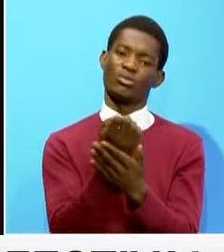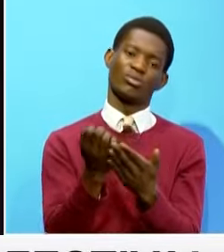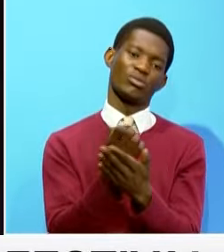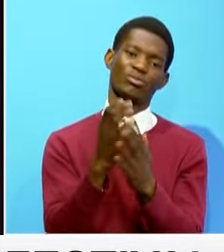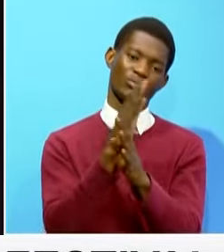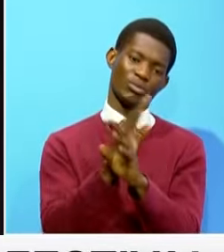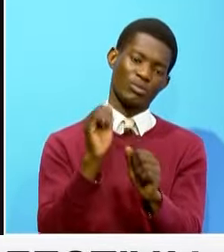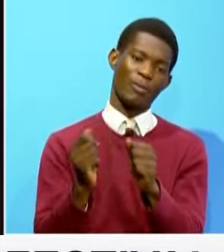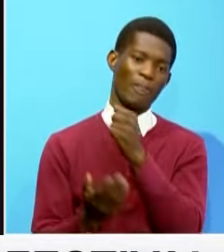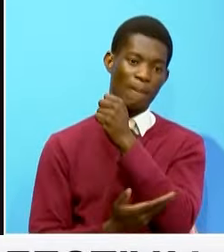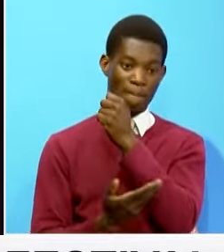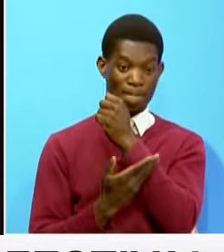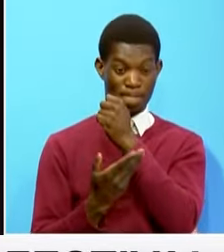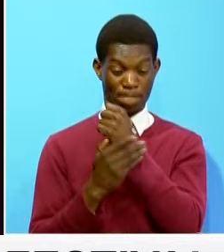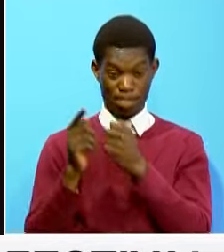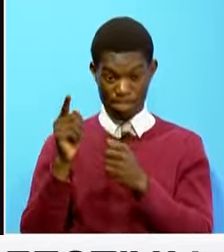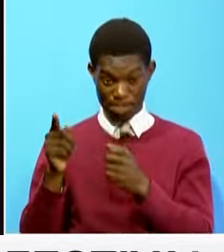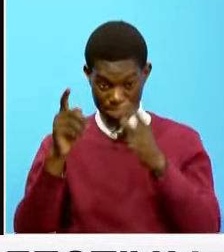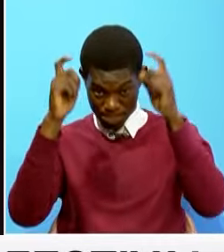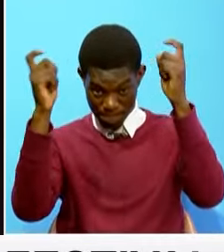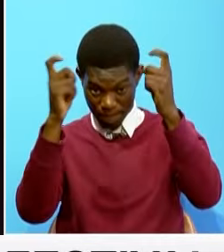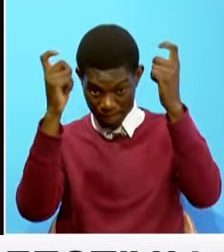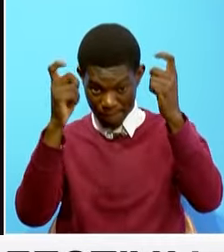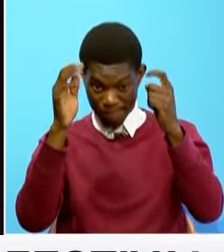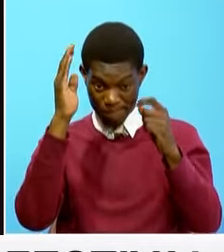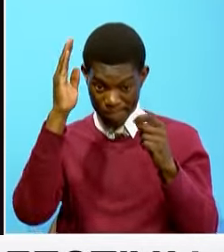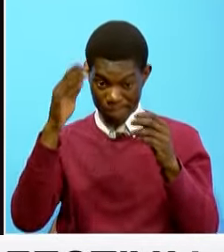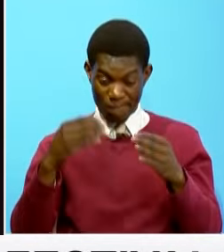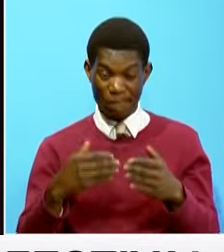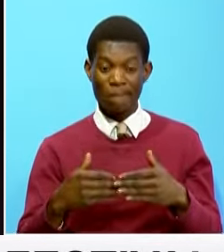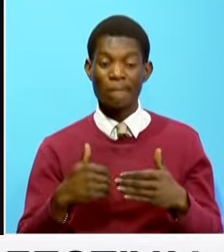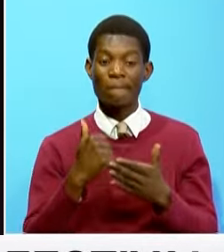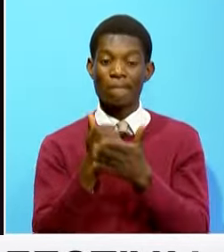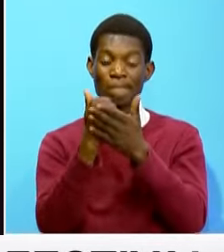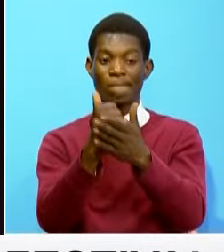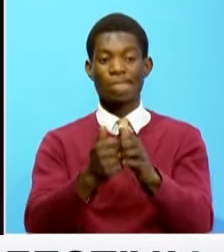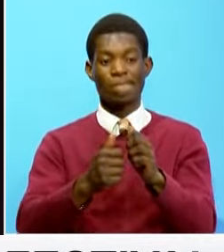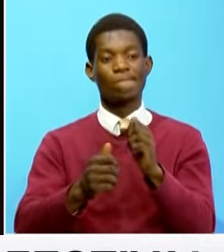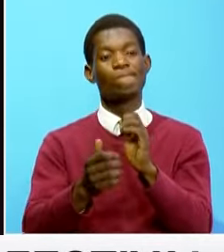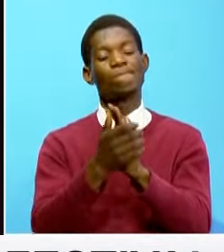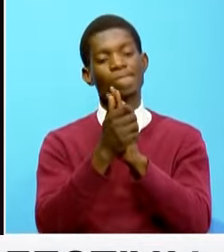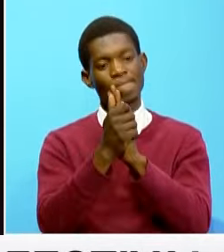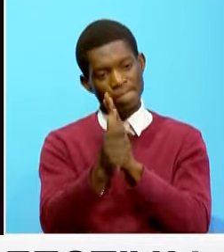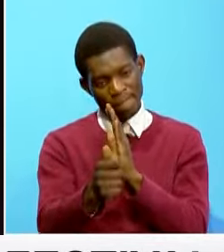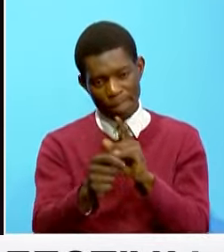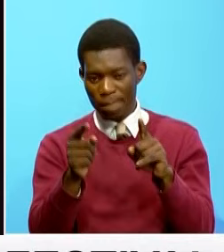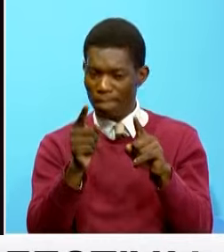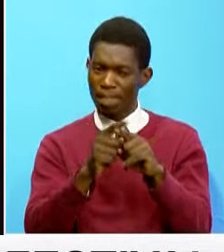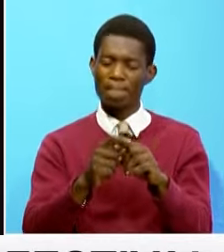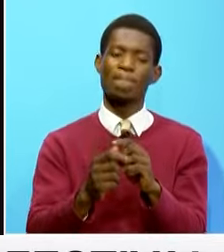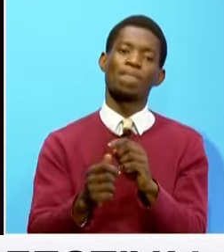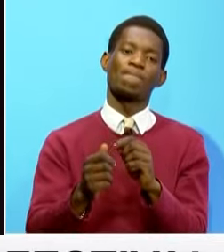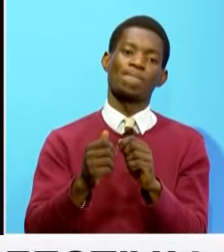an innovative approach to not only promote community sports and talent, reduce cases